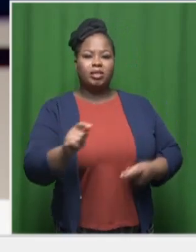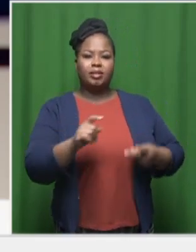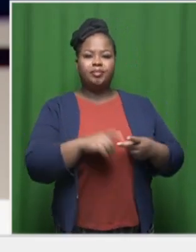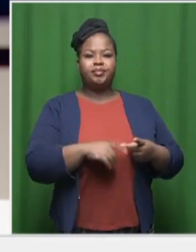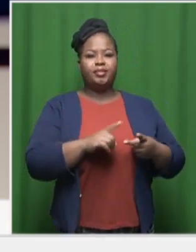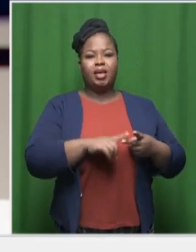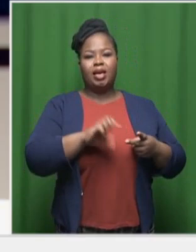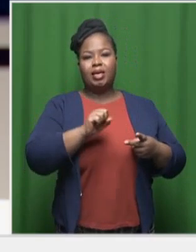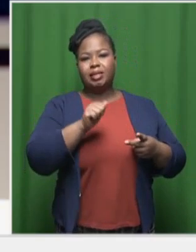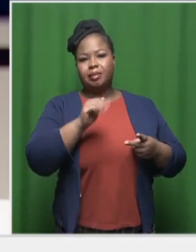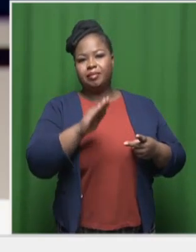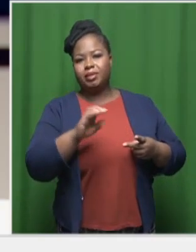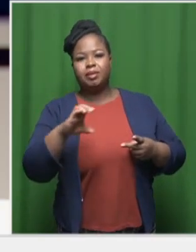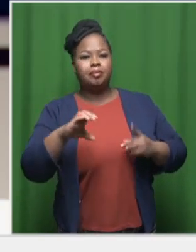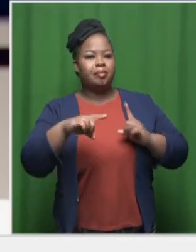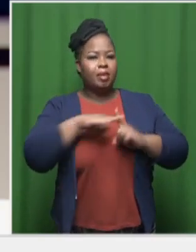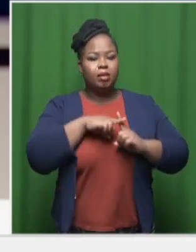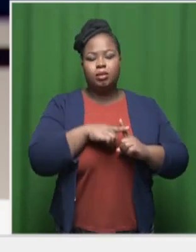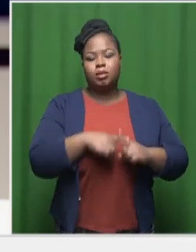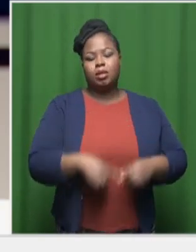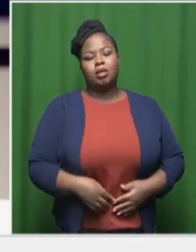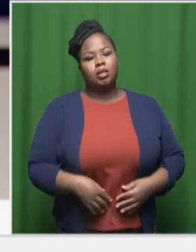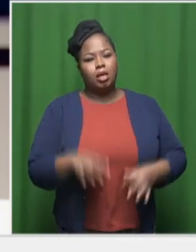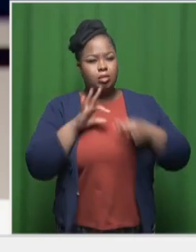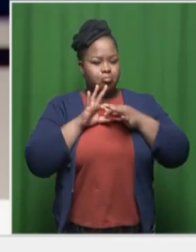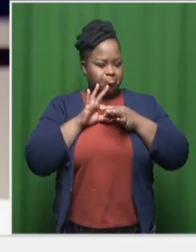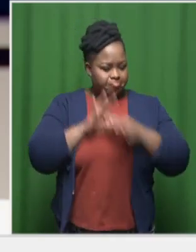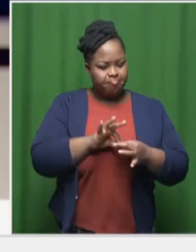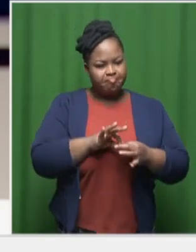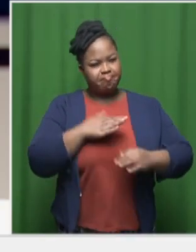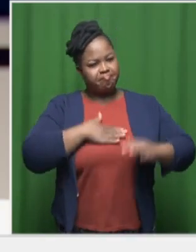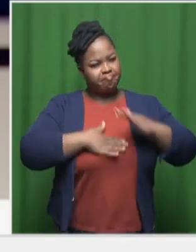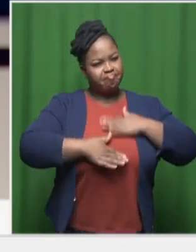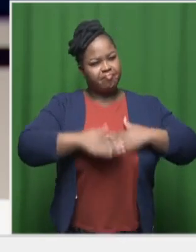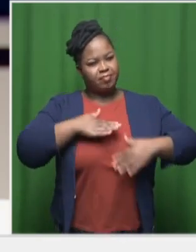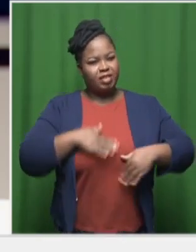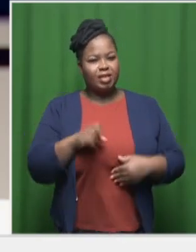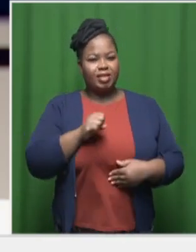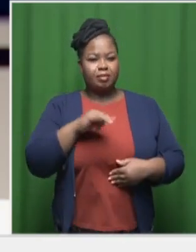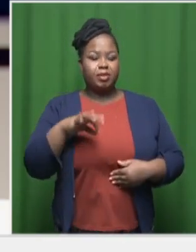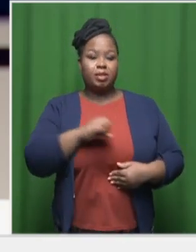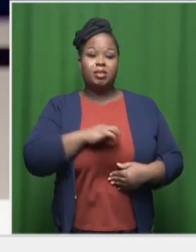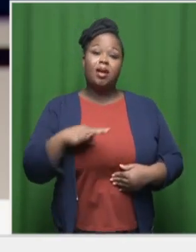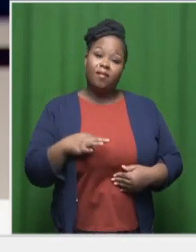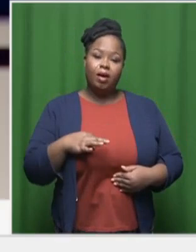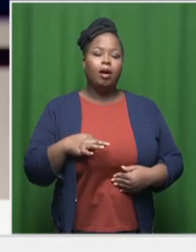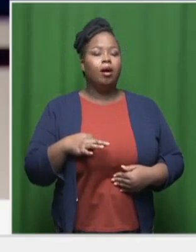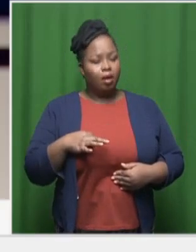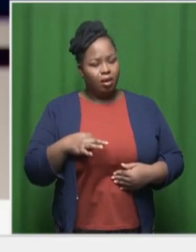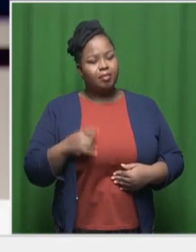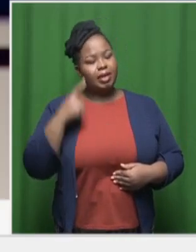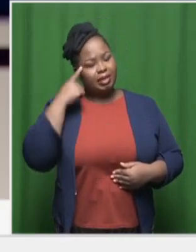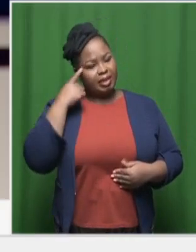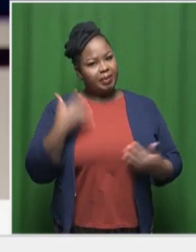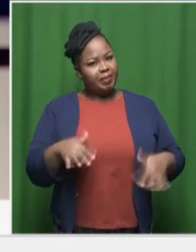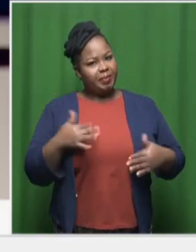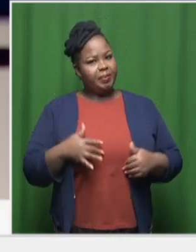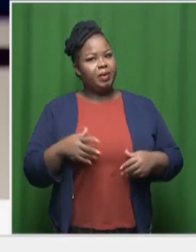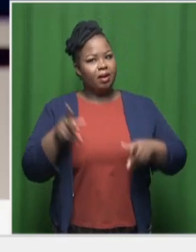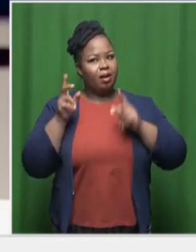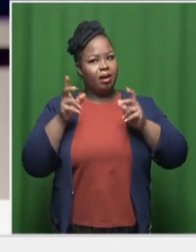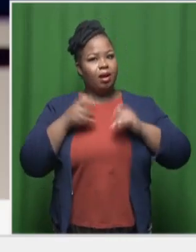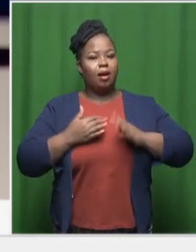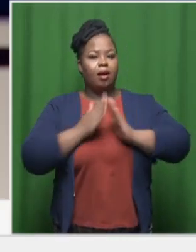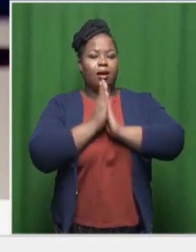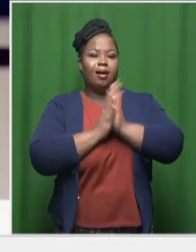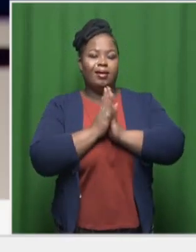SABC Plus, and just the resilience and the commitment of SABC employees. And I think for me, that was a huge motivator, to